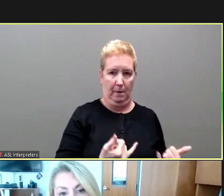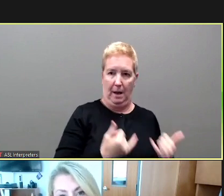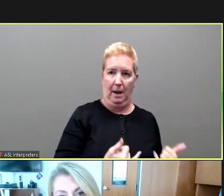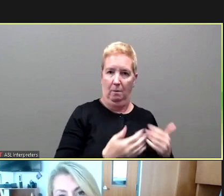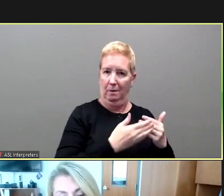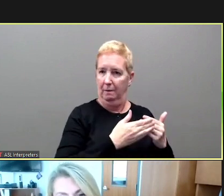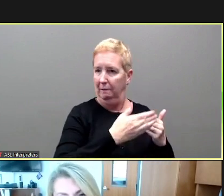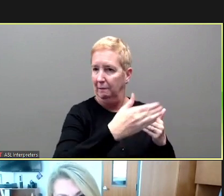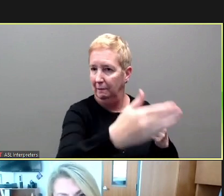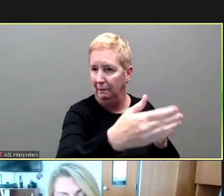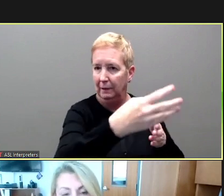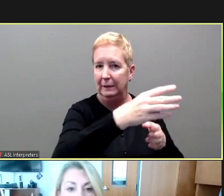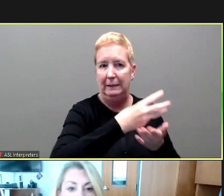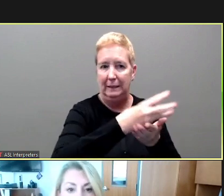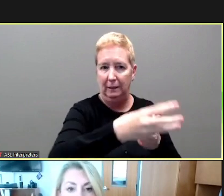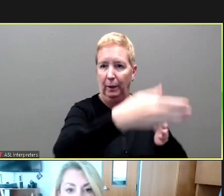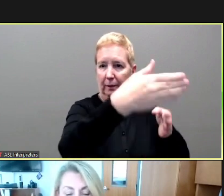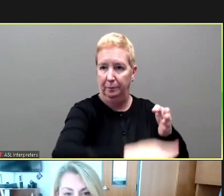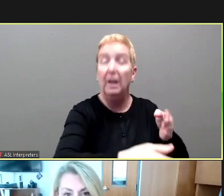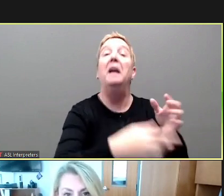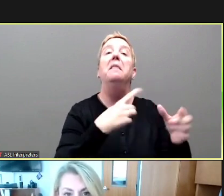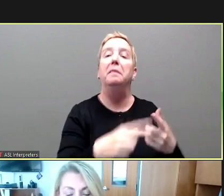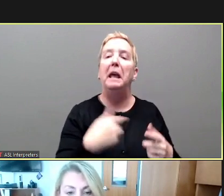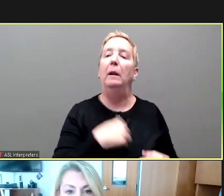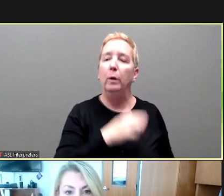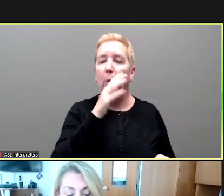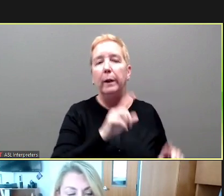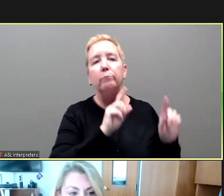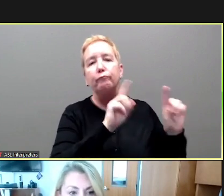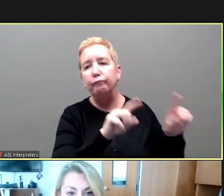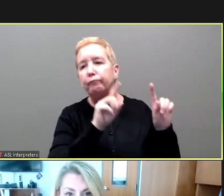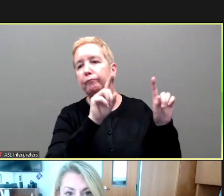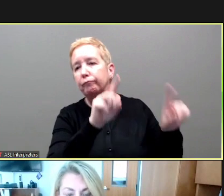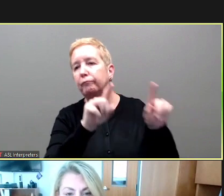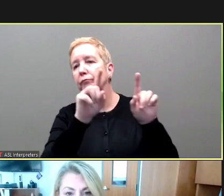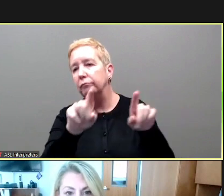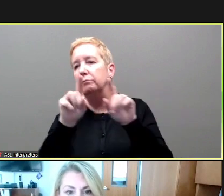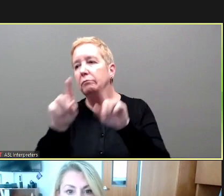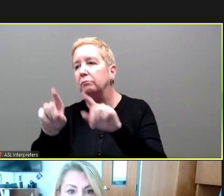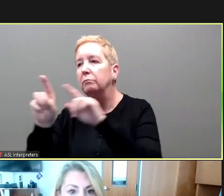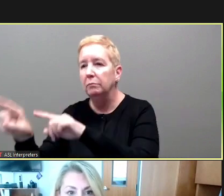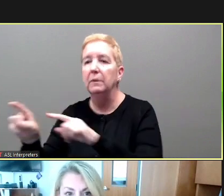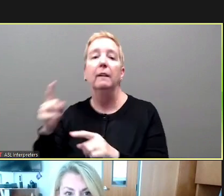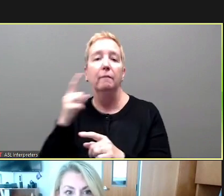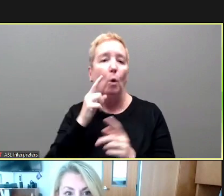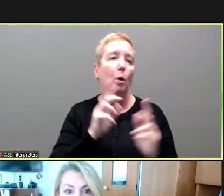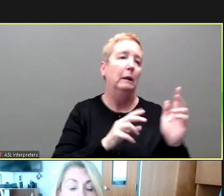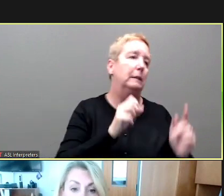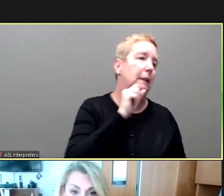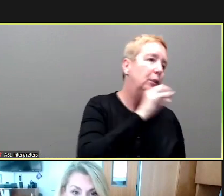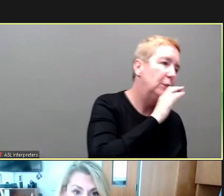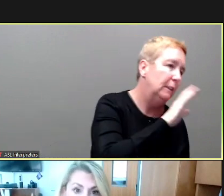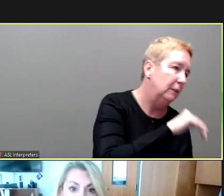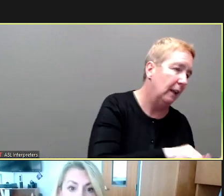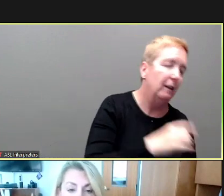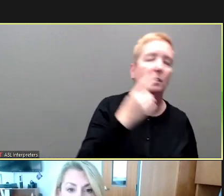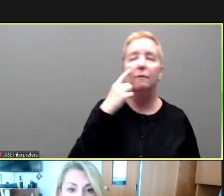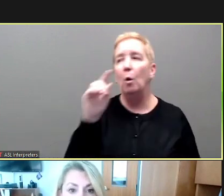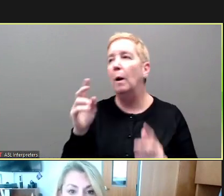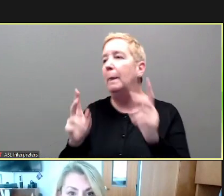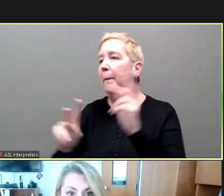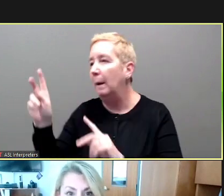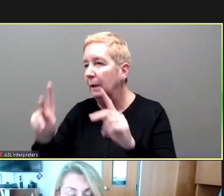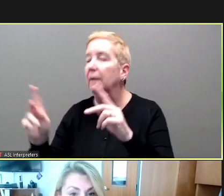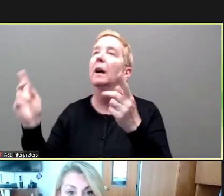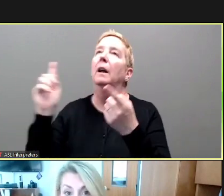have continual events at senior centers and for the public until the numbers die